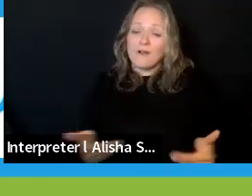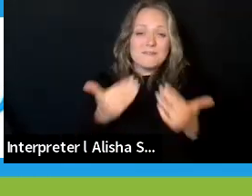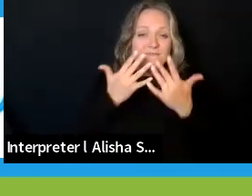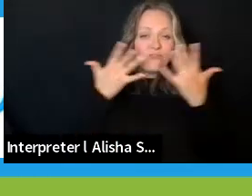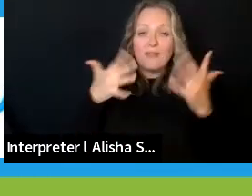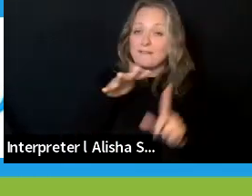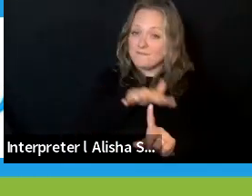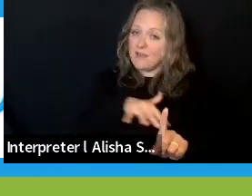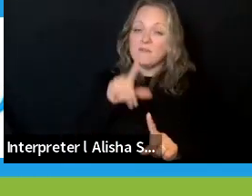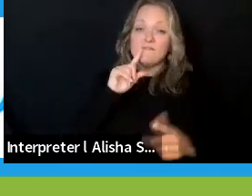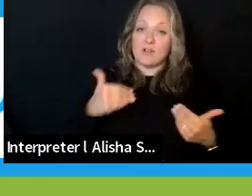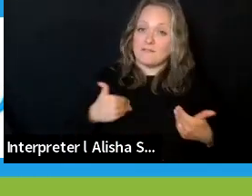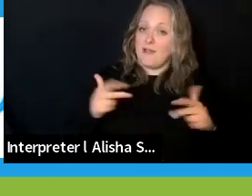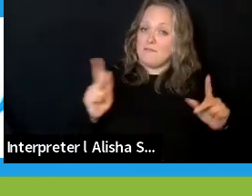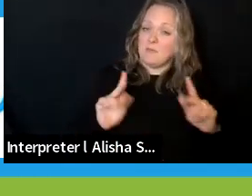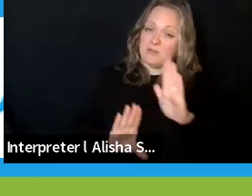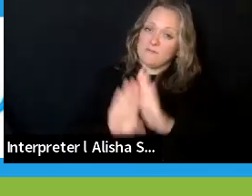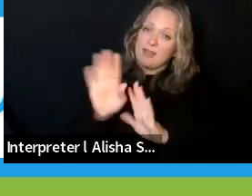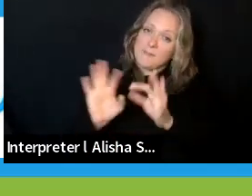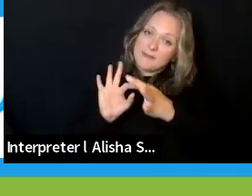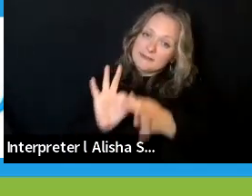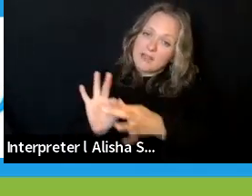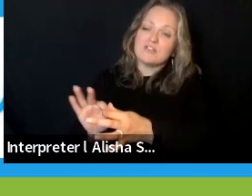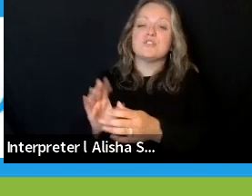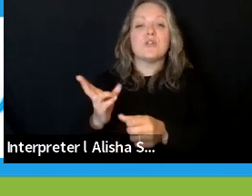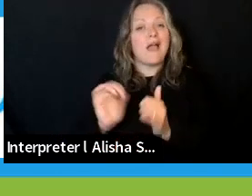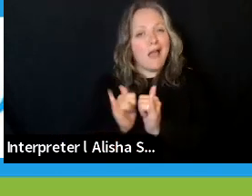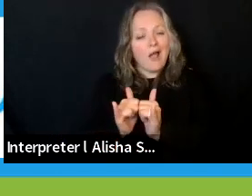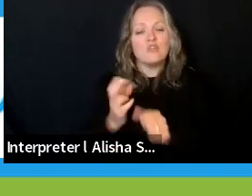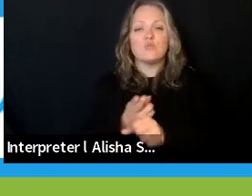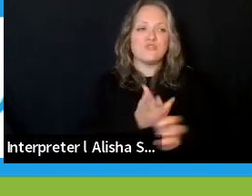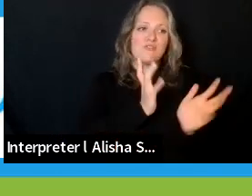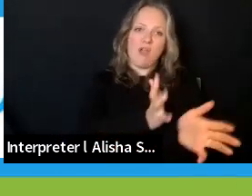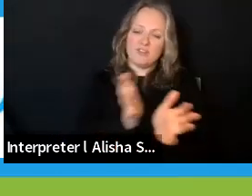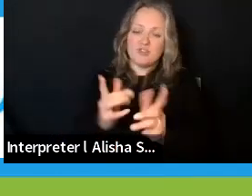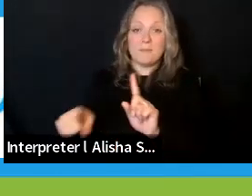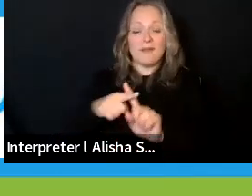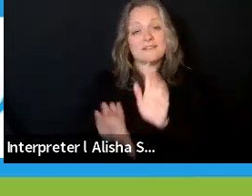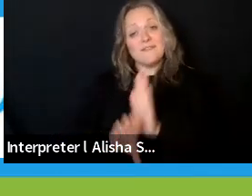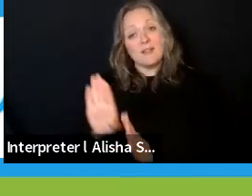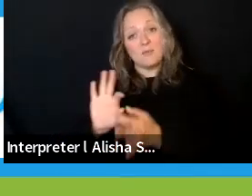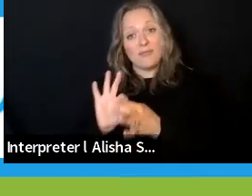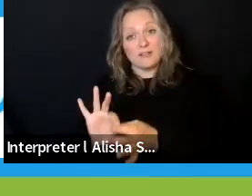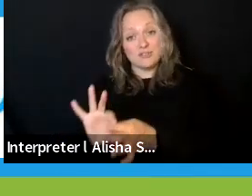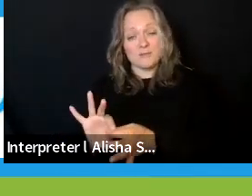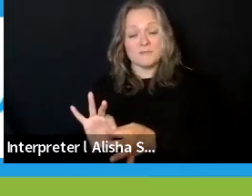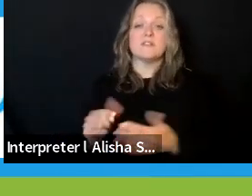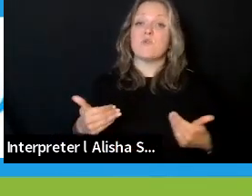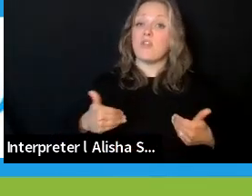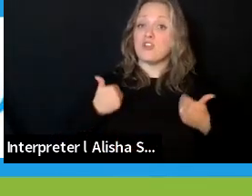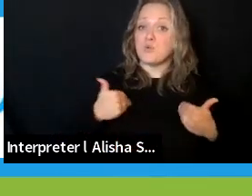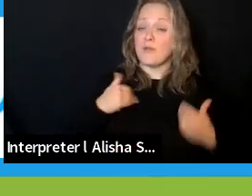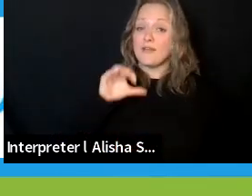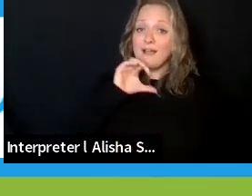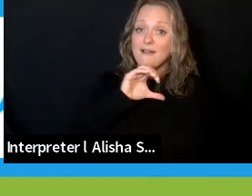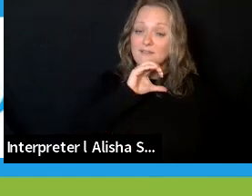environment for youth to build connections through conversations and to develop relationships. So these youth cafes, they're